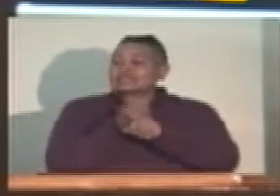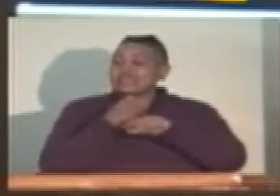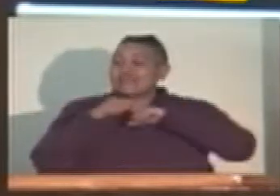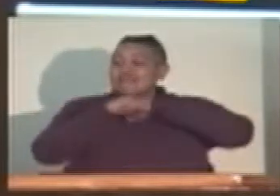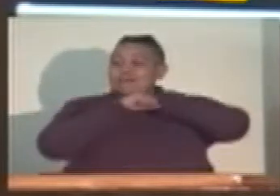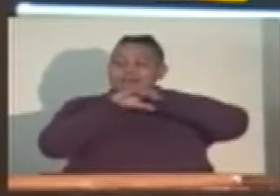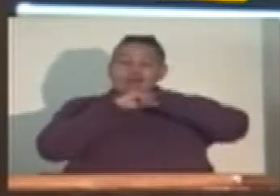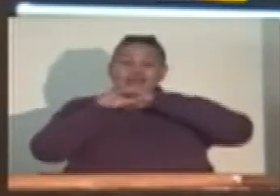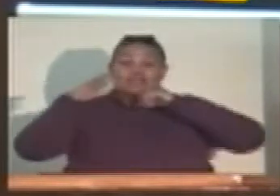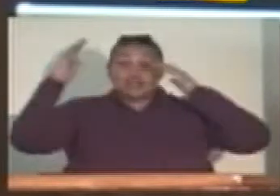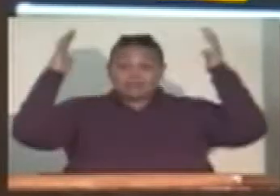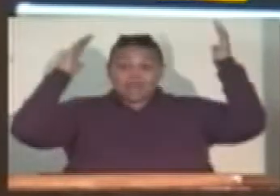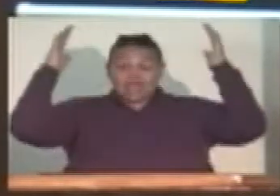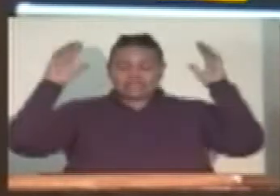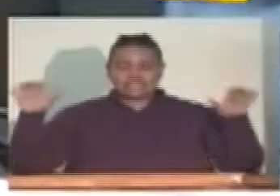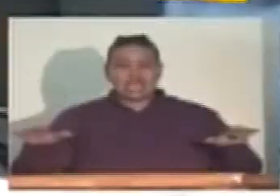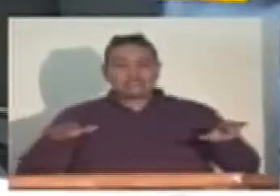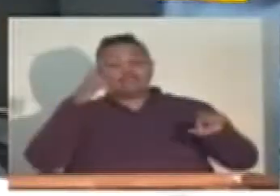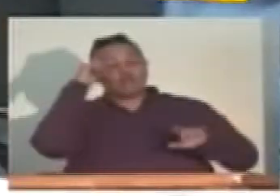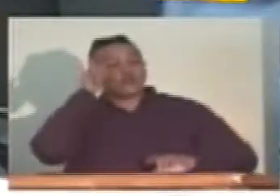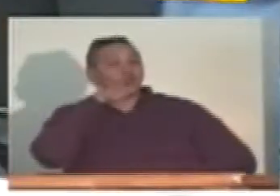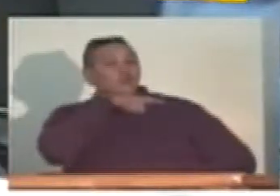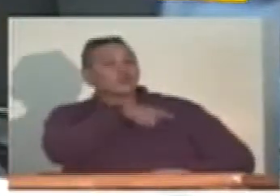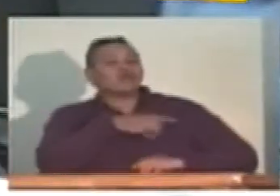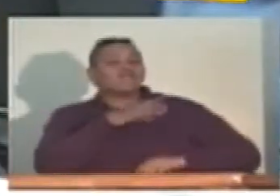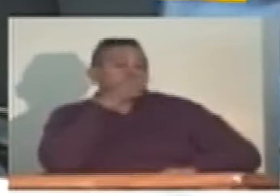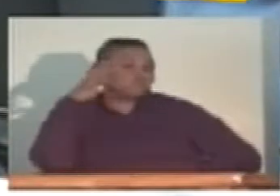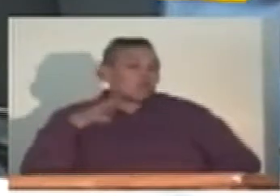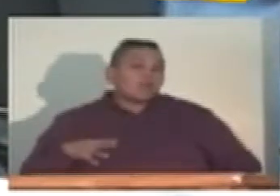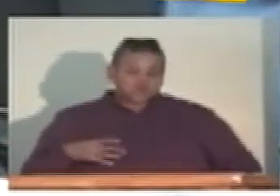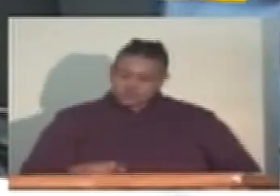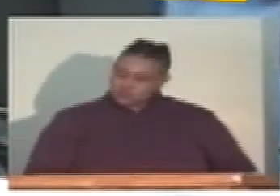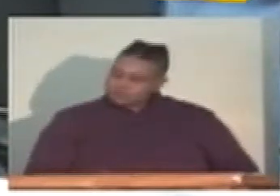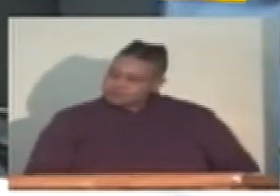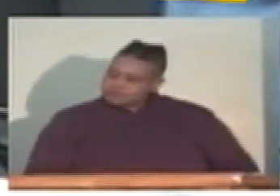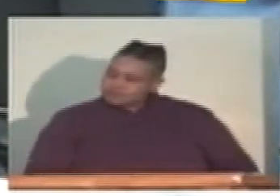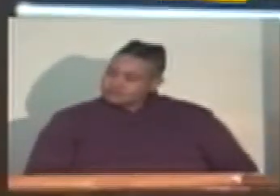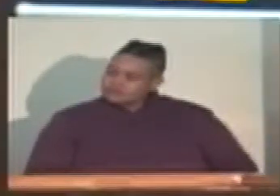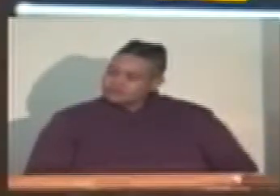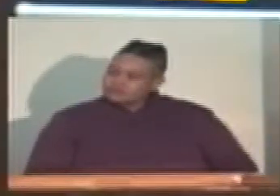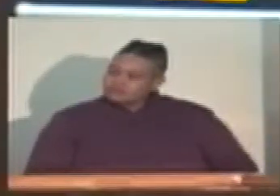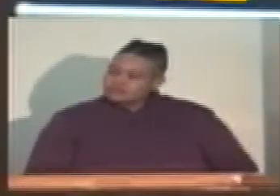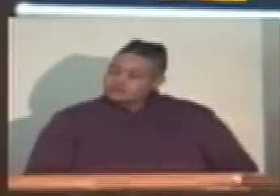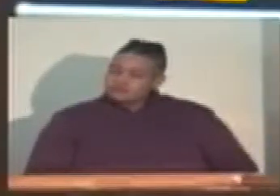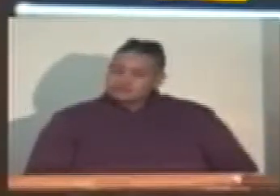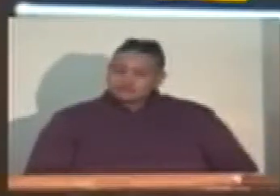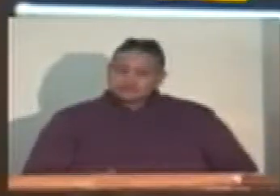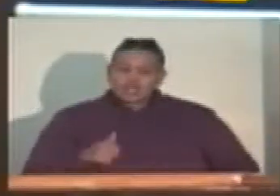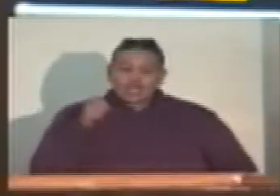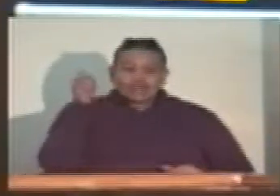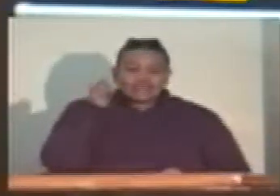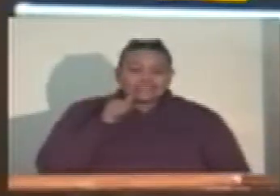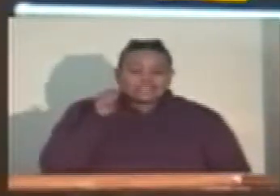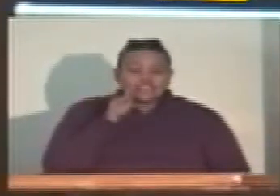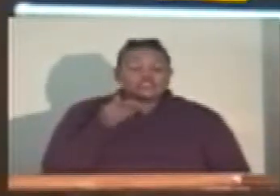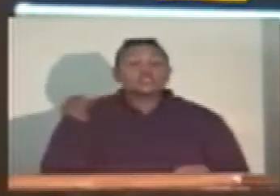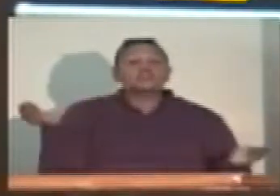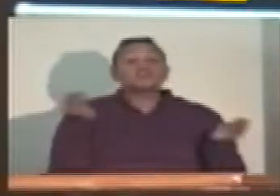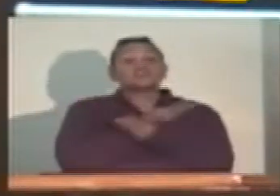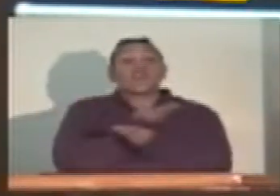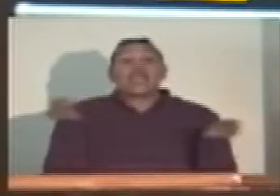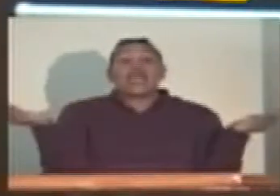marketing activities for farmers drastically. On each trading day, sellers